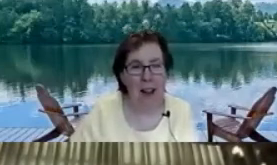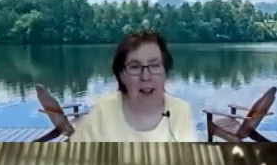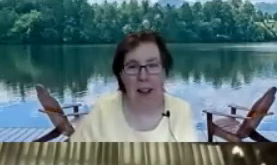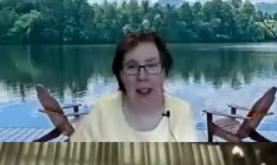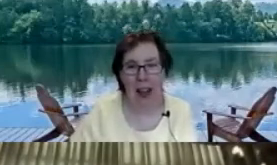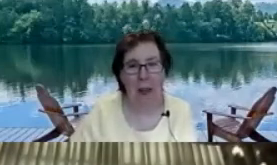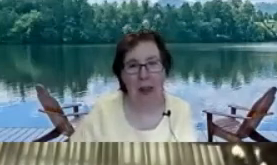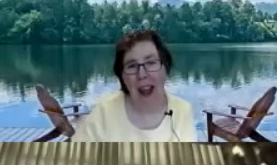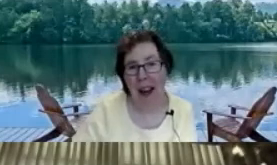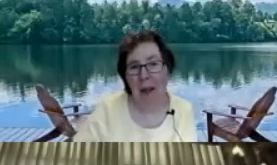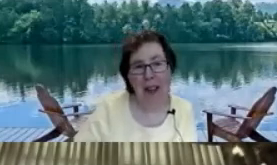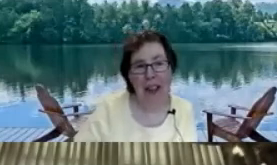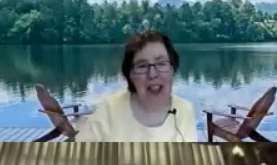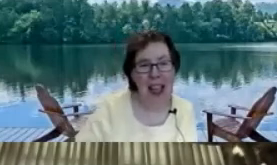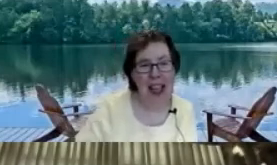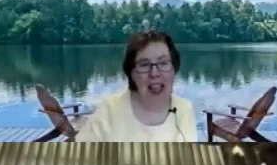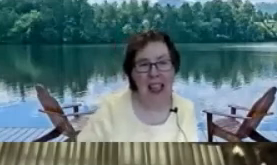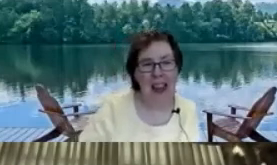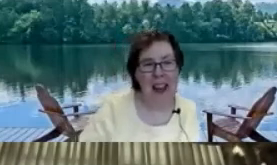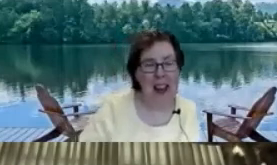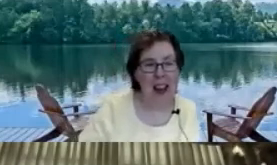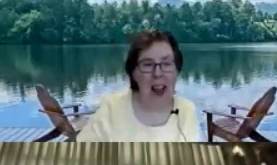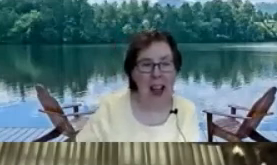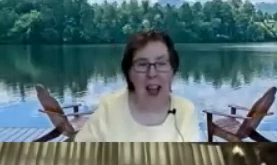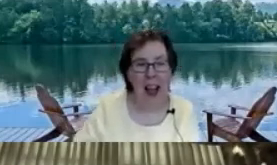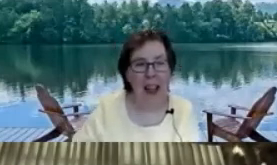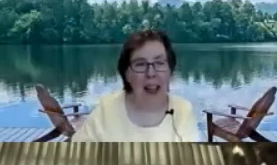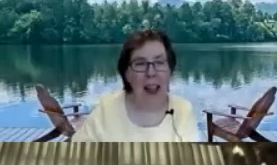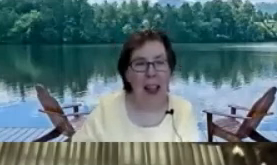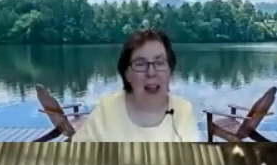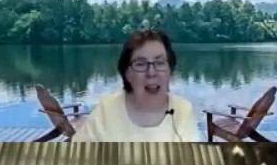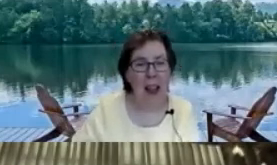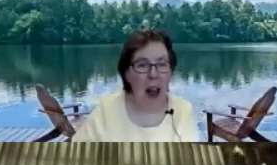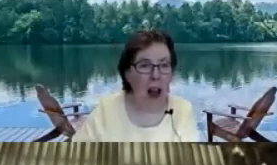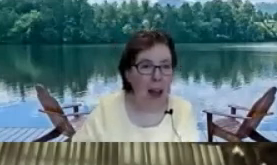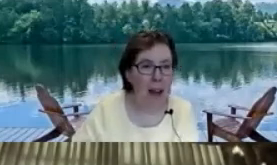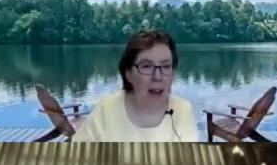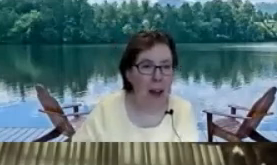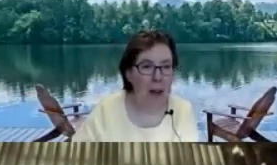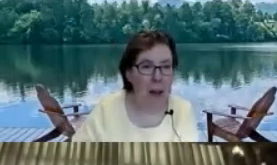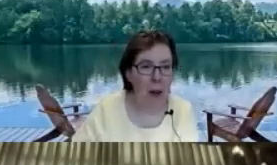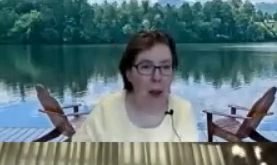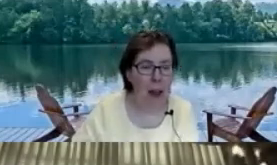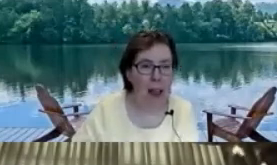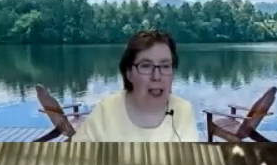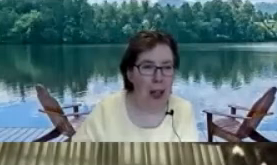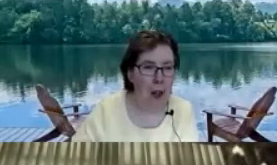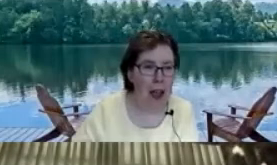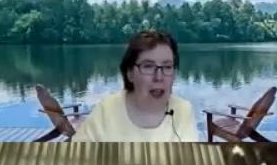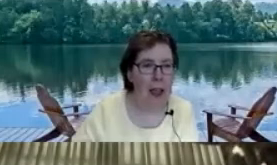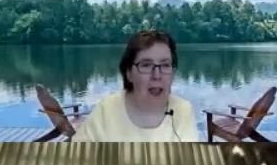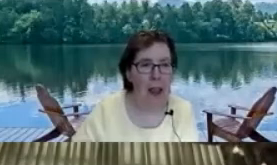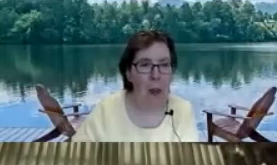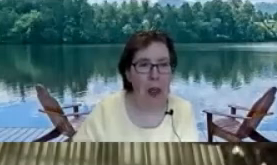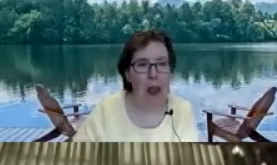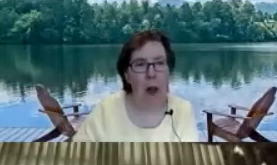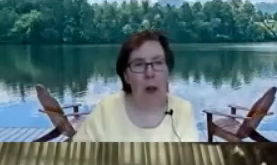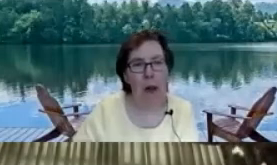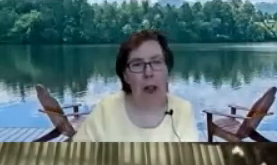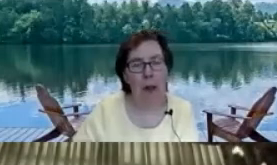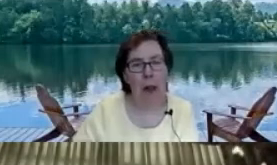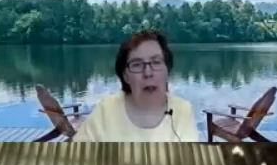I really like this. I don't know where the animals are going. It almost reminds me of Noah's Ark, so to speak. It looks like three giraffes, but